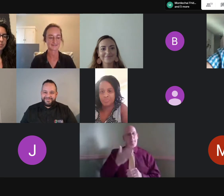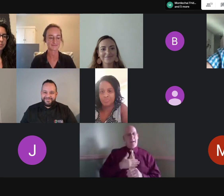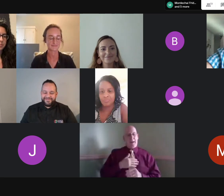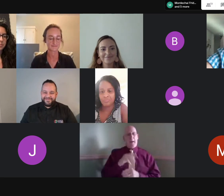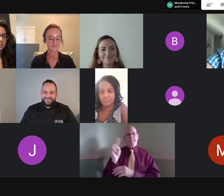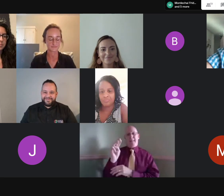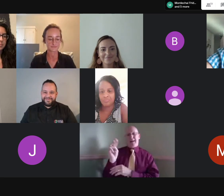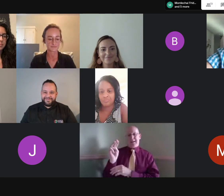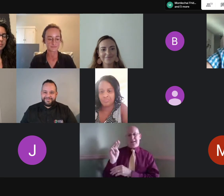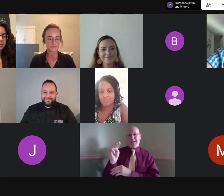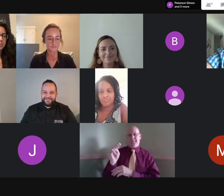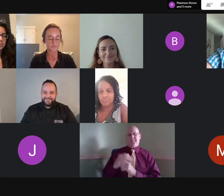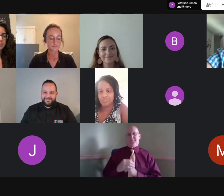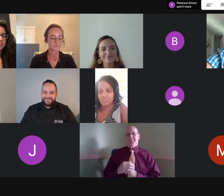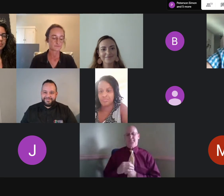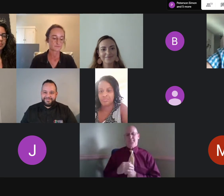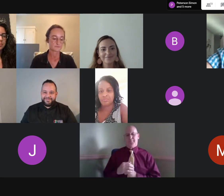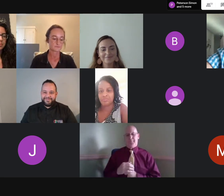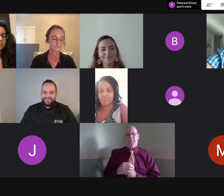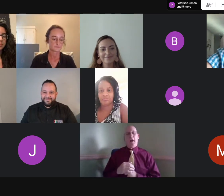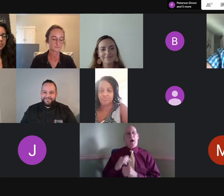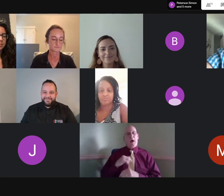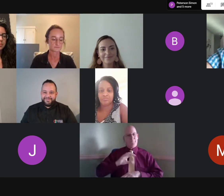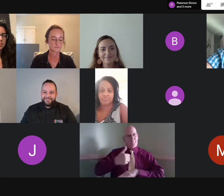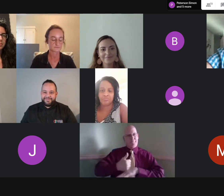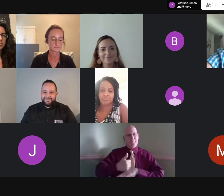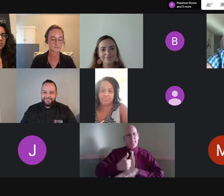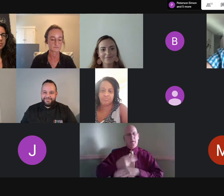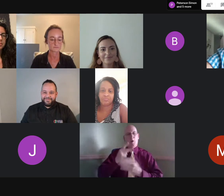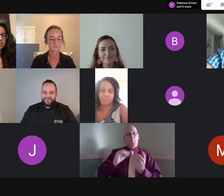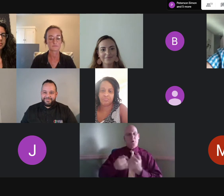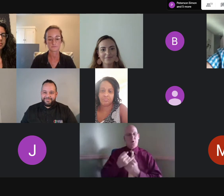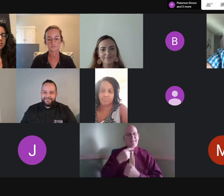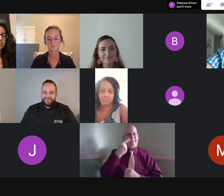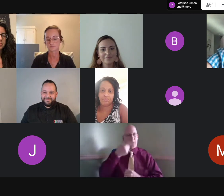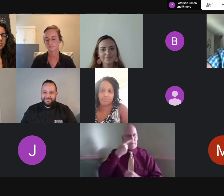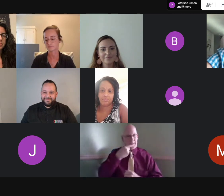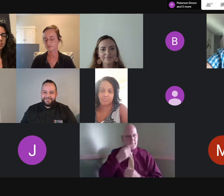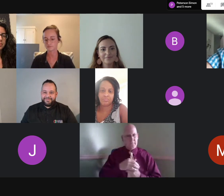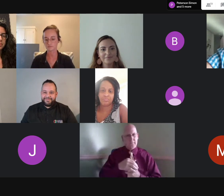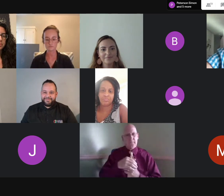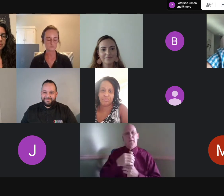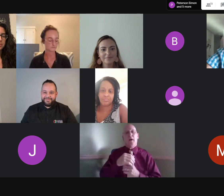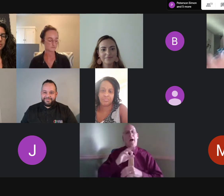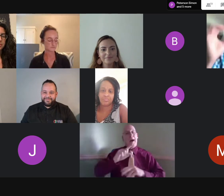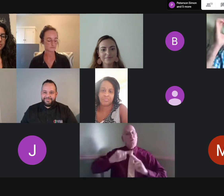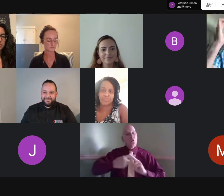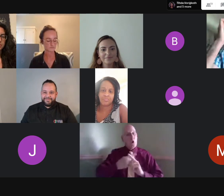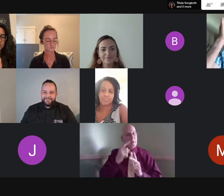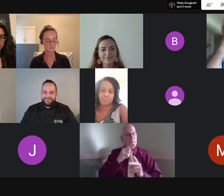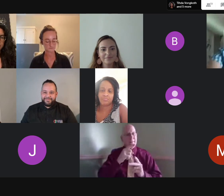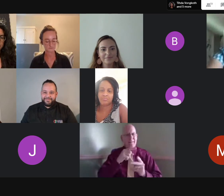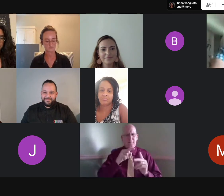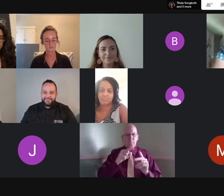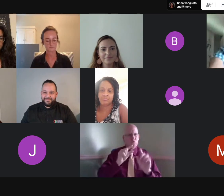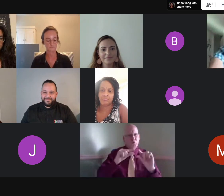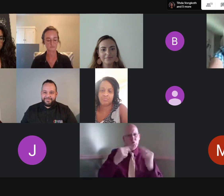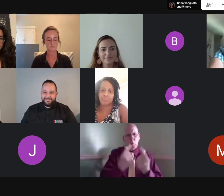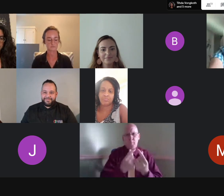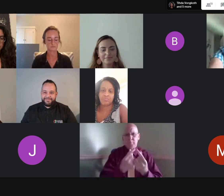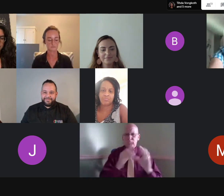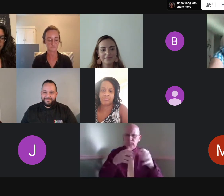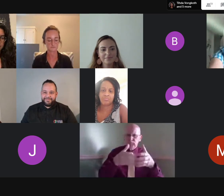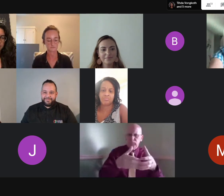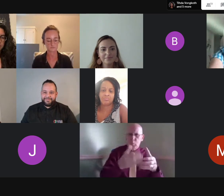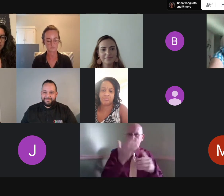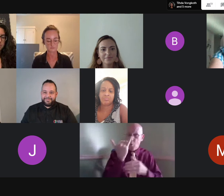Mariela Paulino. I am the founder of Project Hearing. And I started Project Hearing because I really wanted to